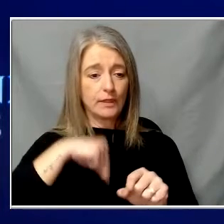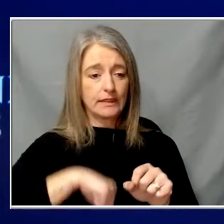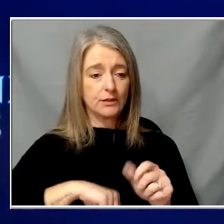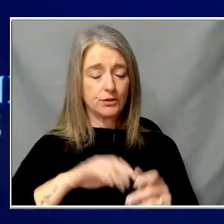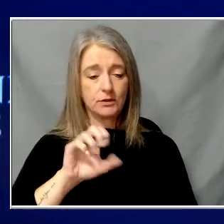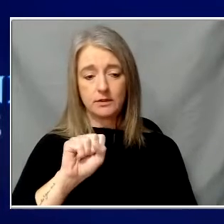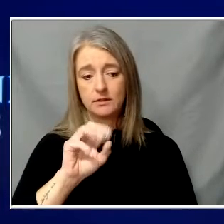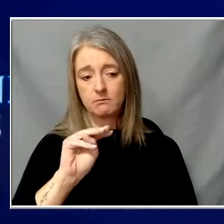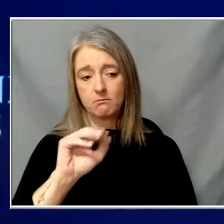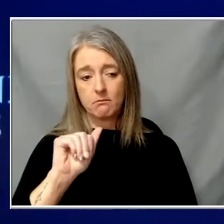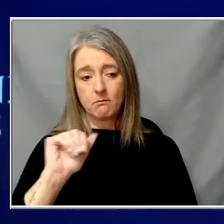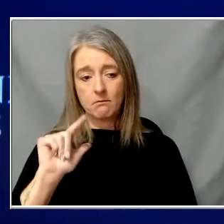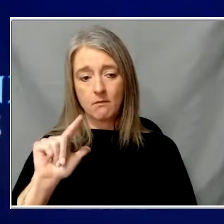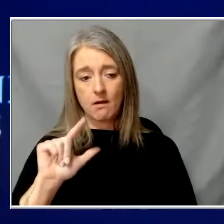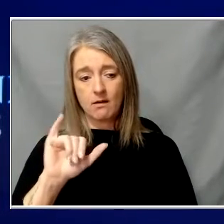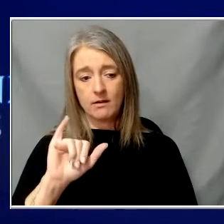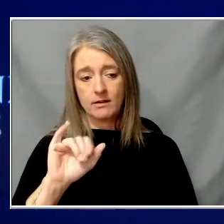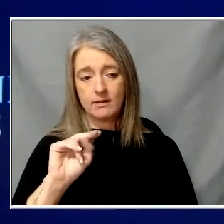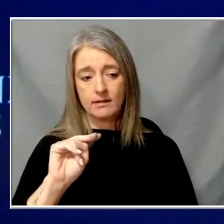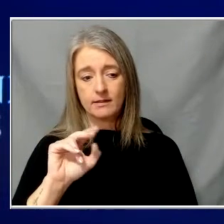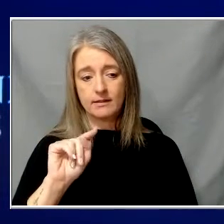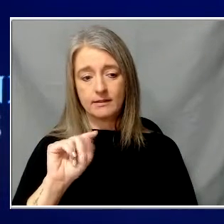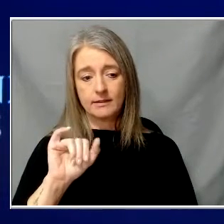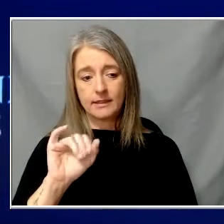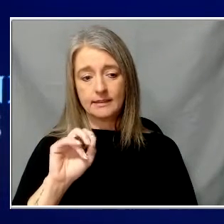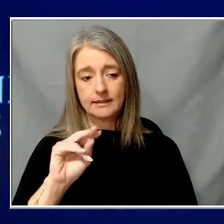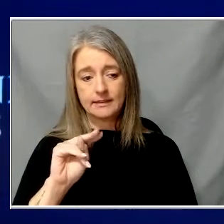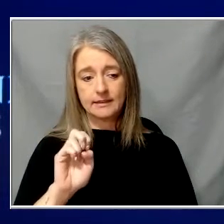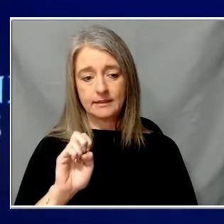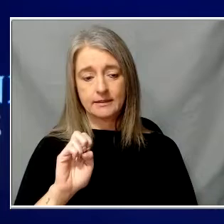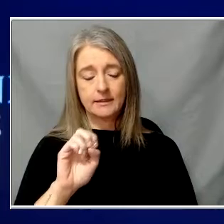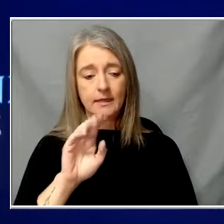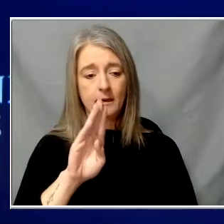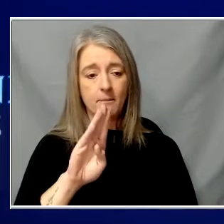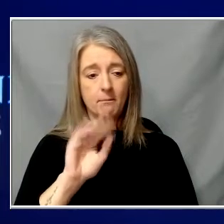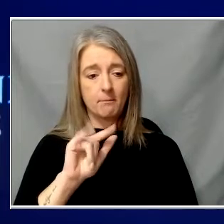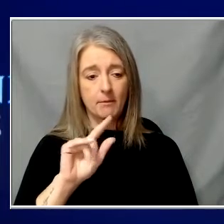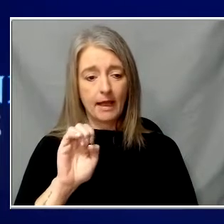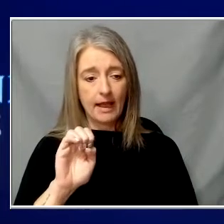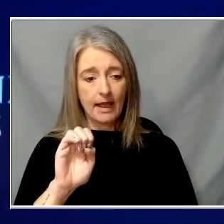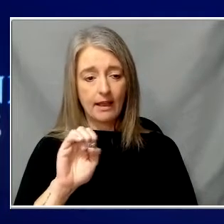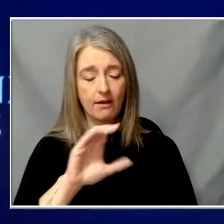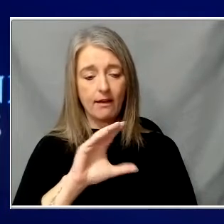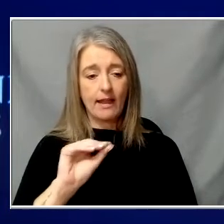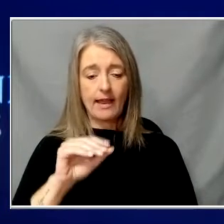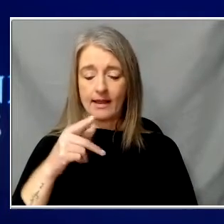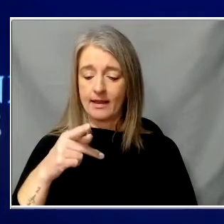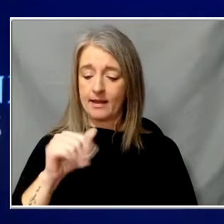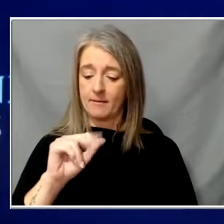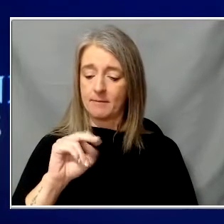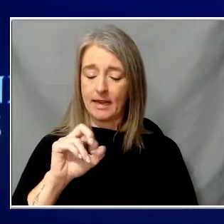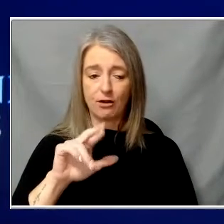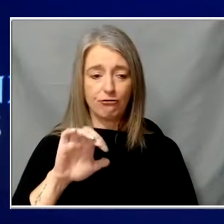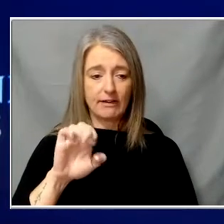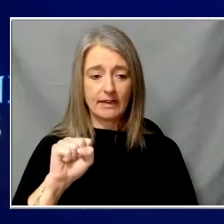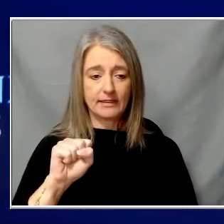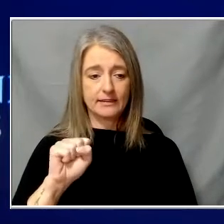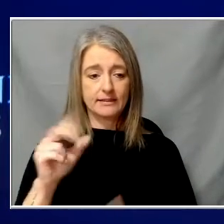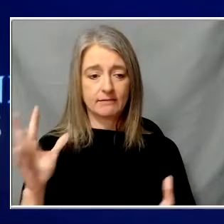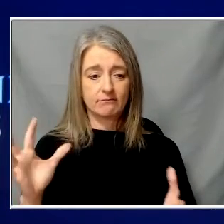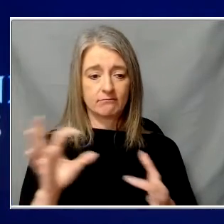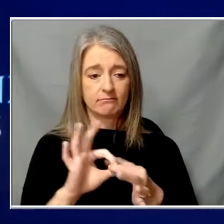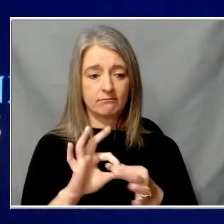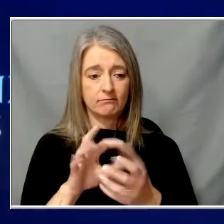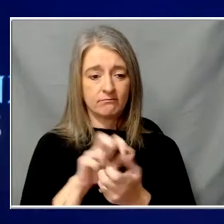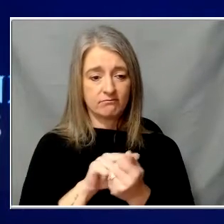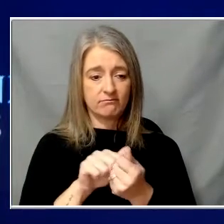the beginning of the small intestine. But then, the bile and the pancreas juices sort of meet up with the food in the small